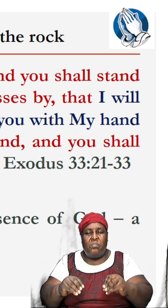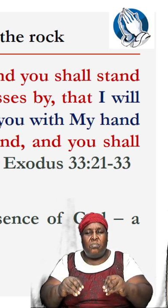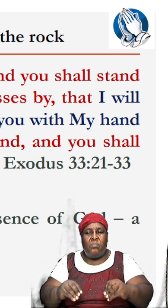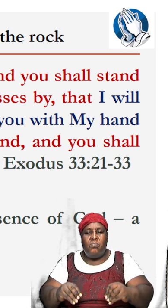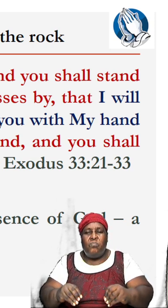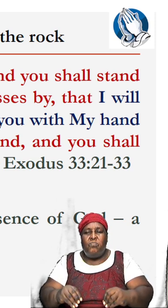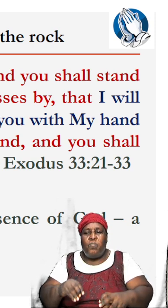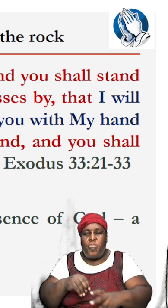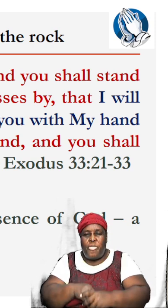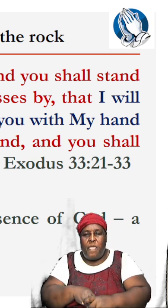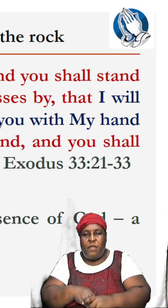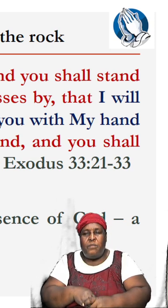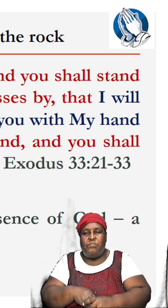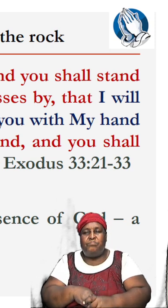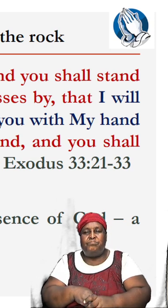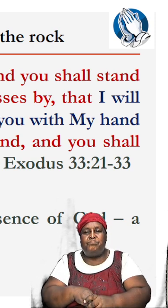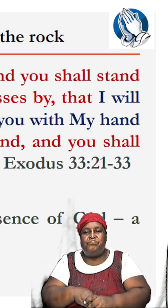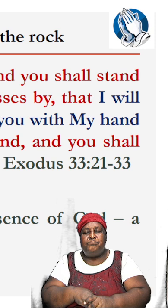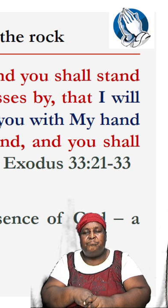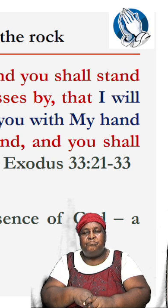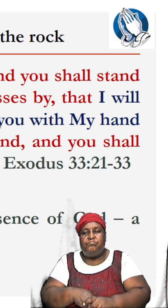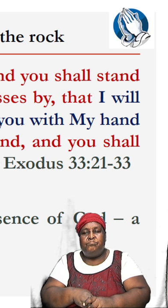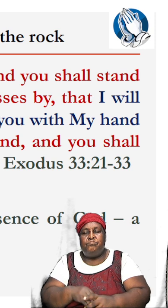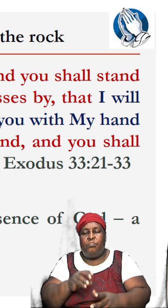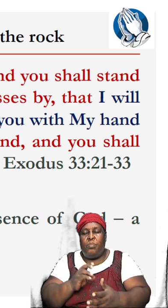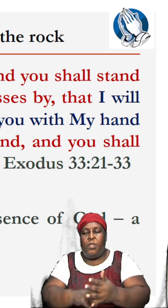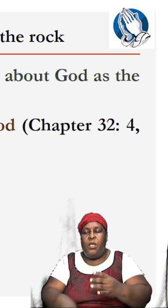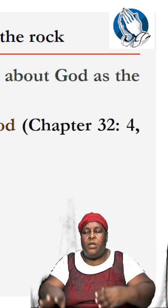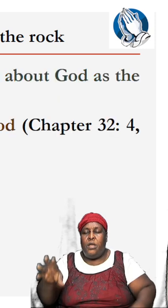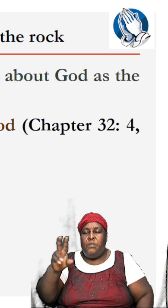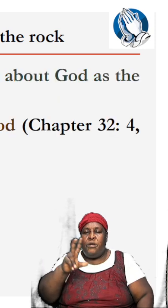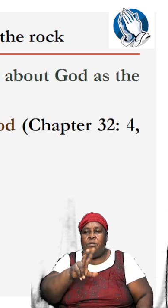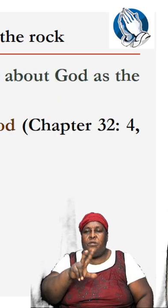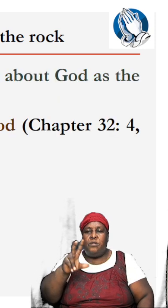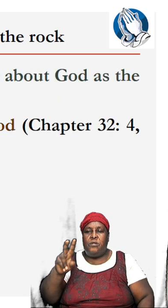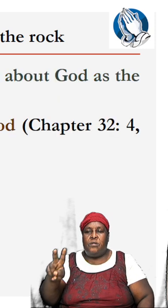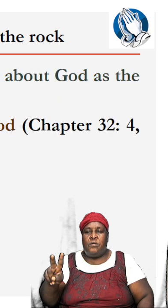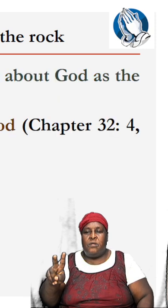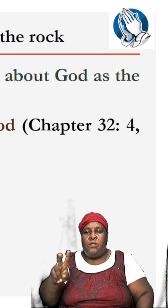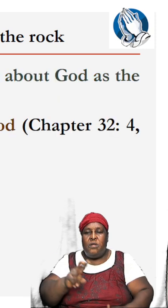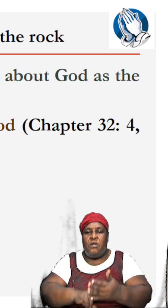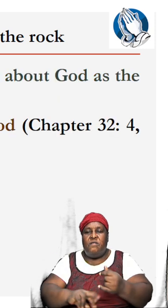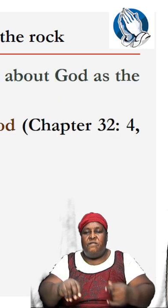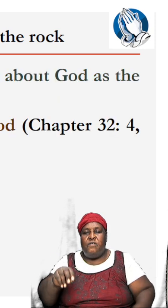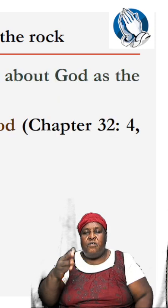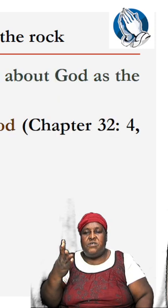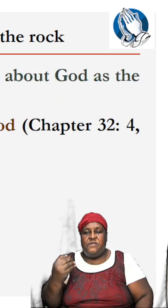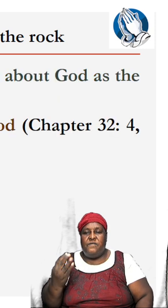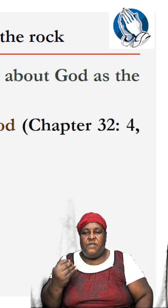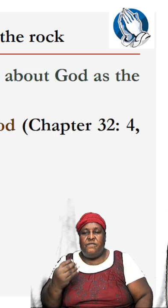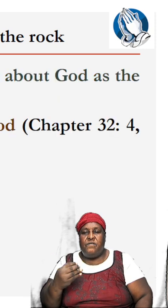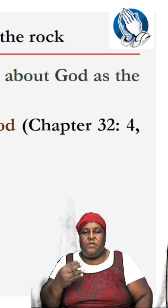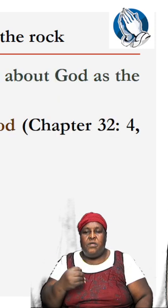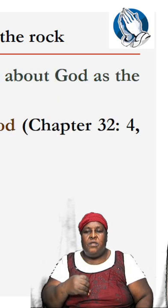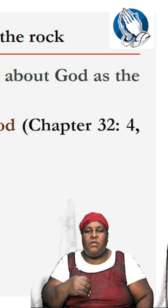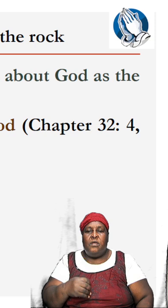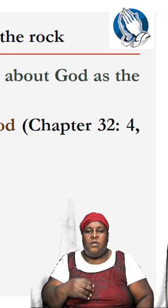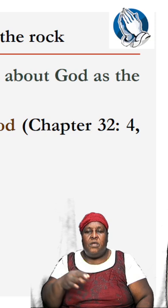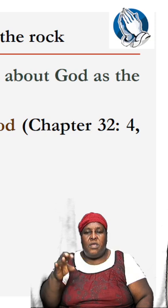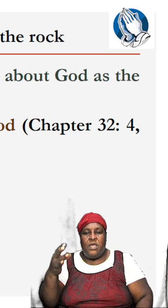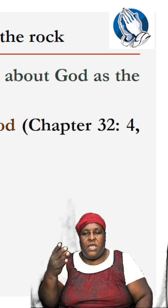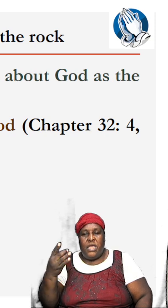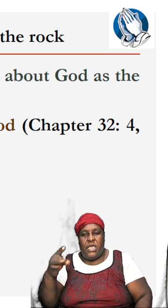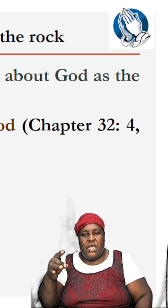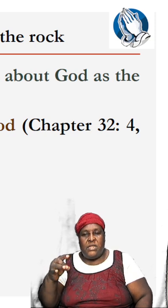in the chapter before, chapter 32, in verse 4, in verse 15, in verse 18,